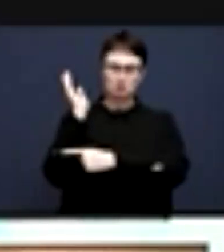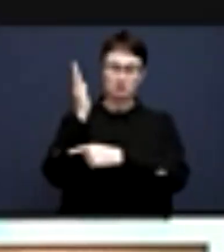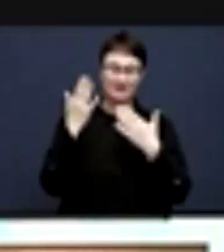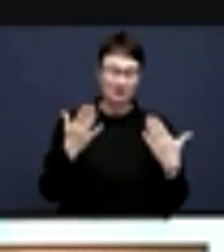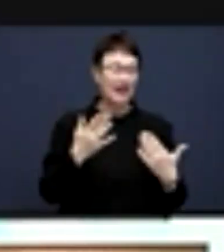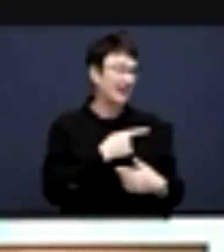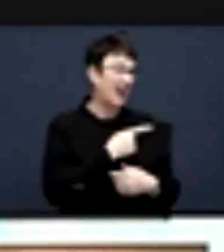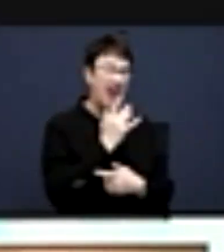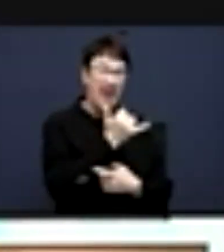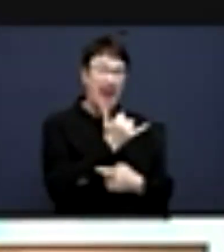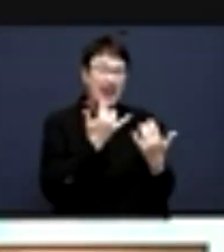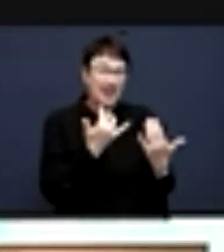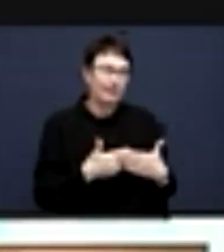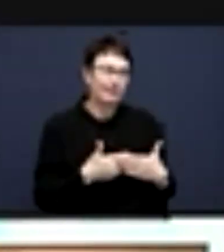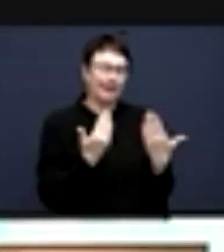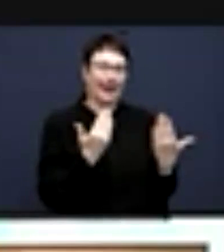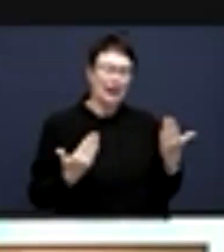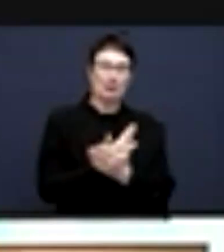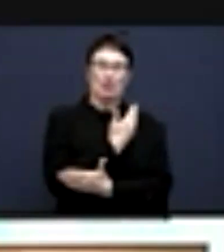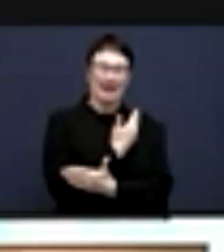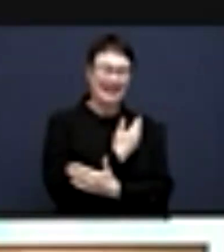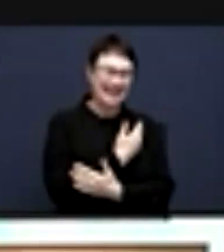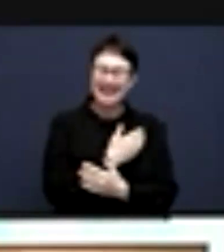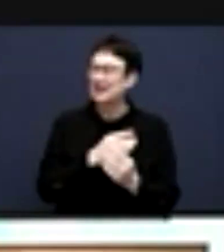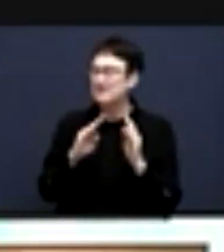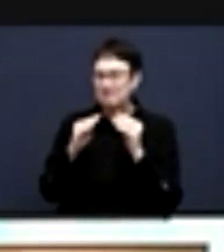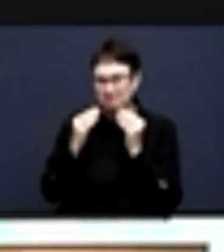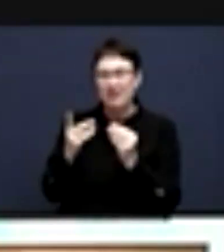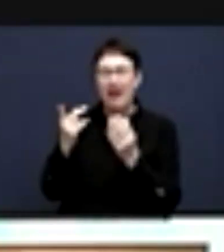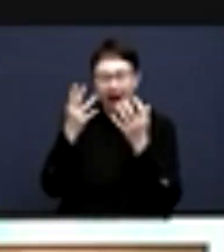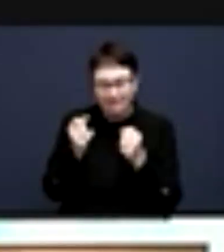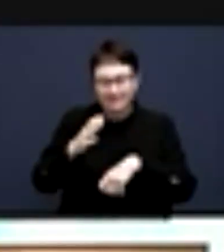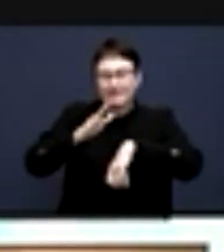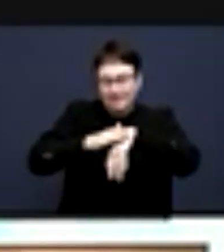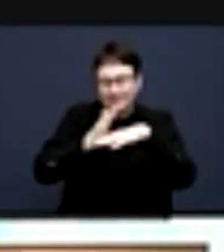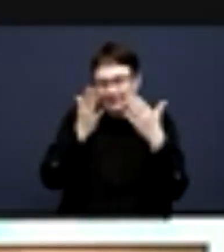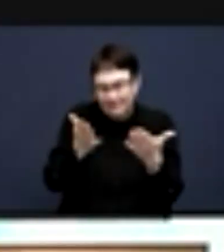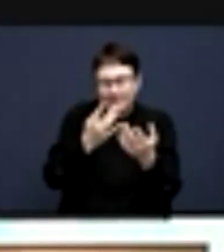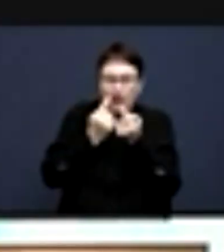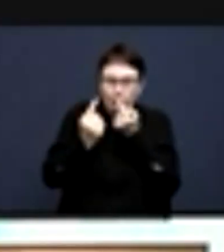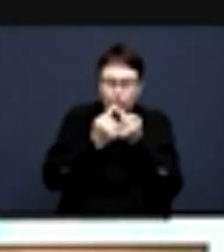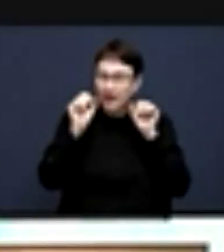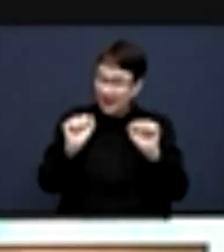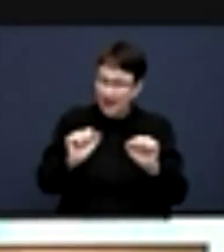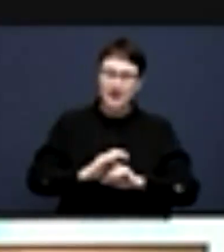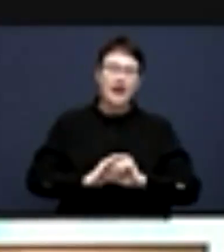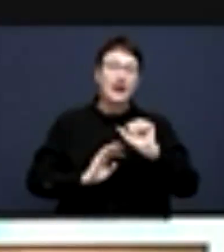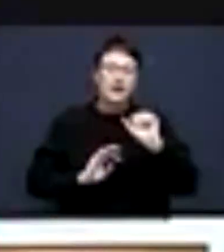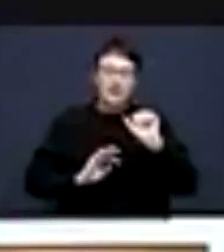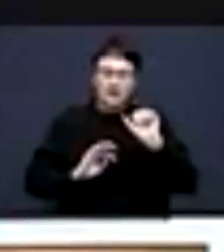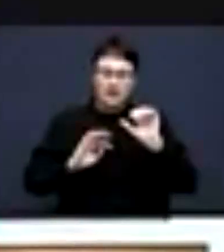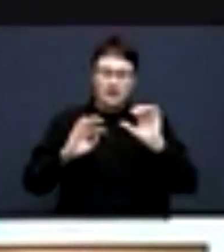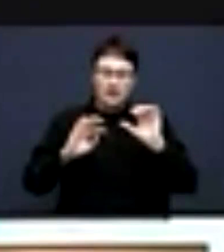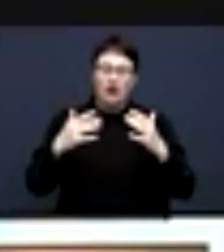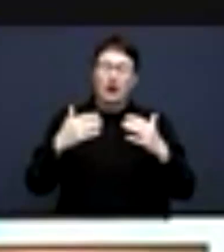You get new words. So, but you know you have a short period of time. So with we start with the public